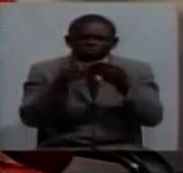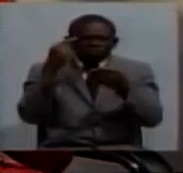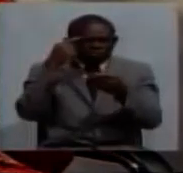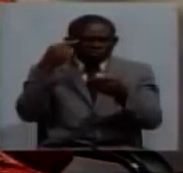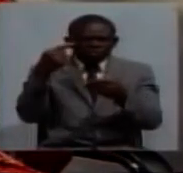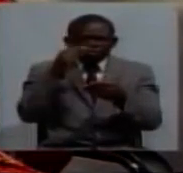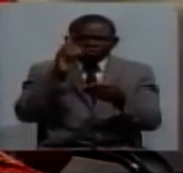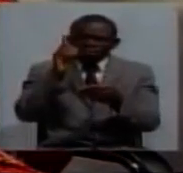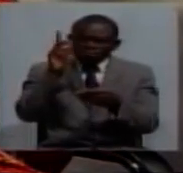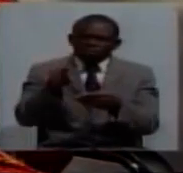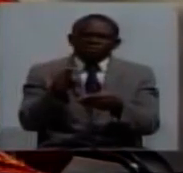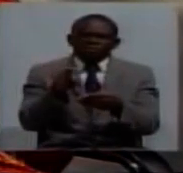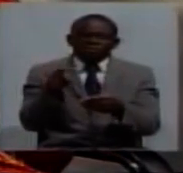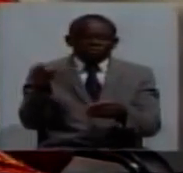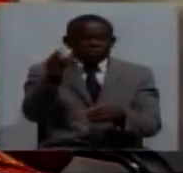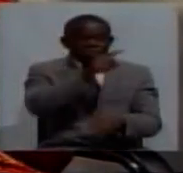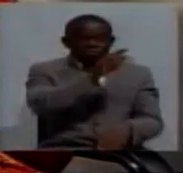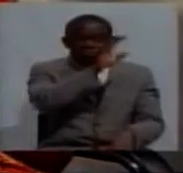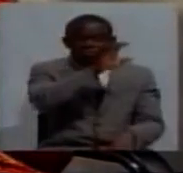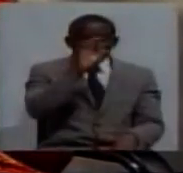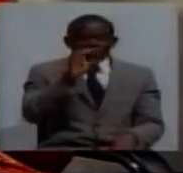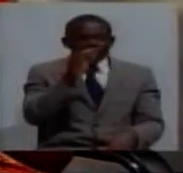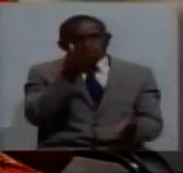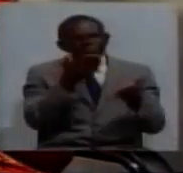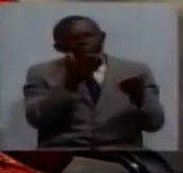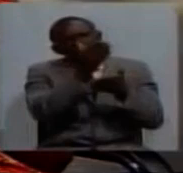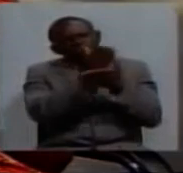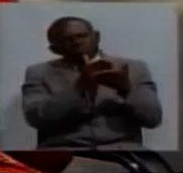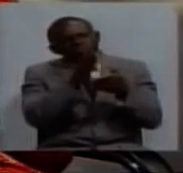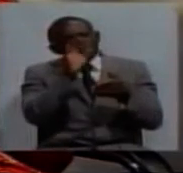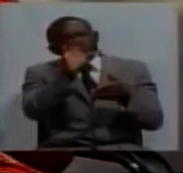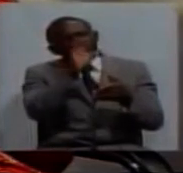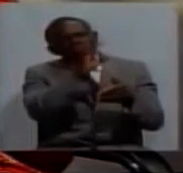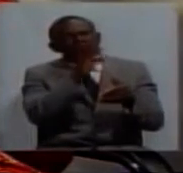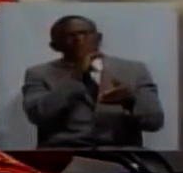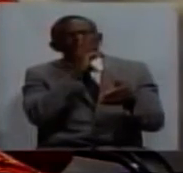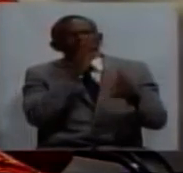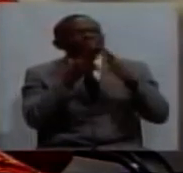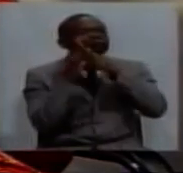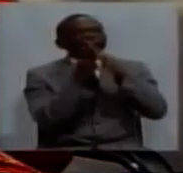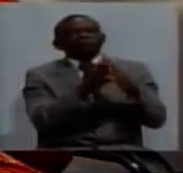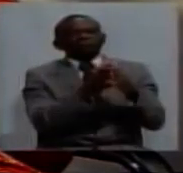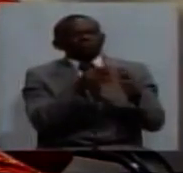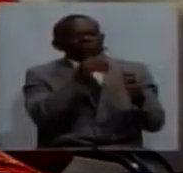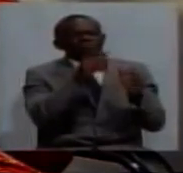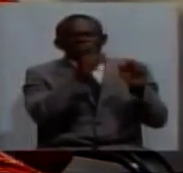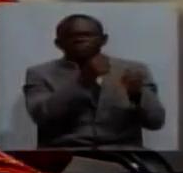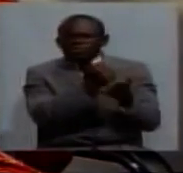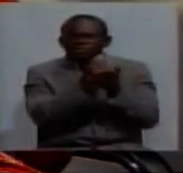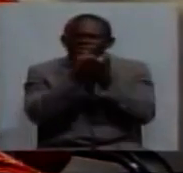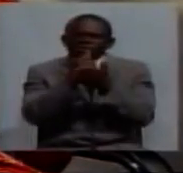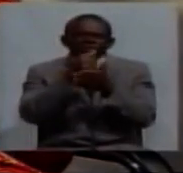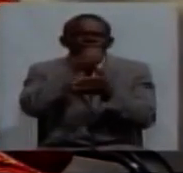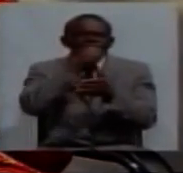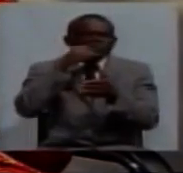So they'll be looking at, if we have lots of water in this area, how do we make agriculture be an activity that is